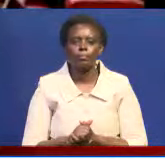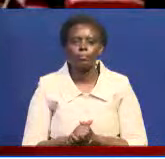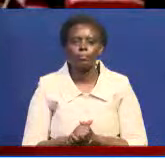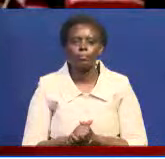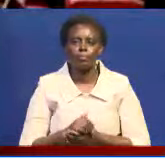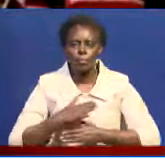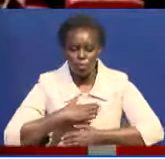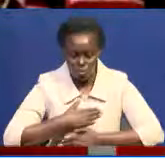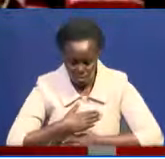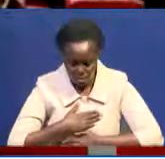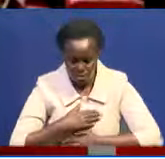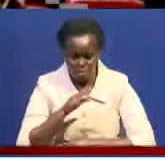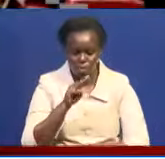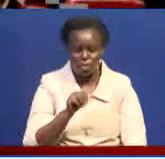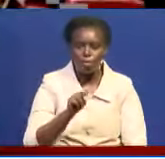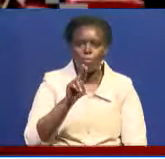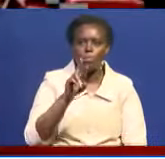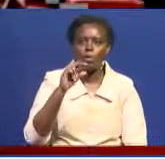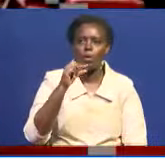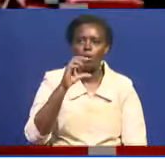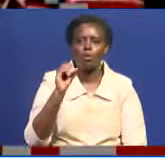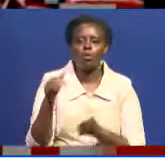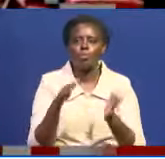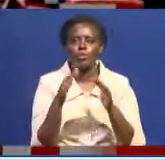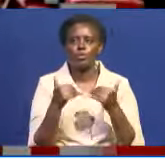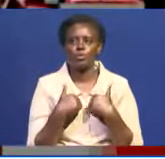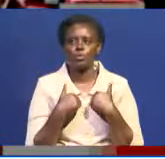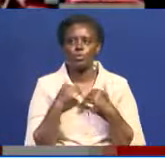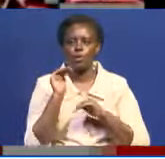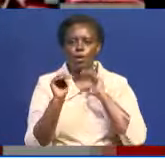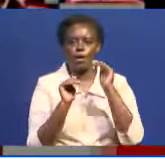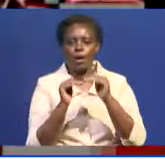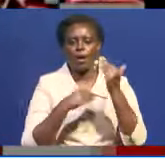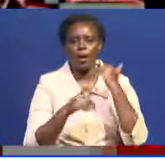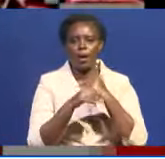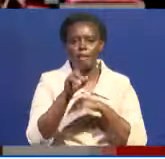Senator Murango, you have an opportunity to ask two